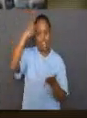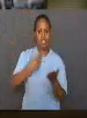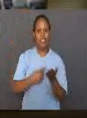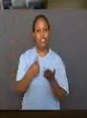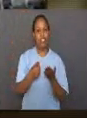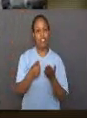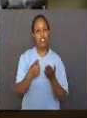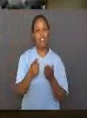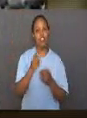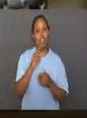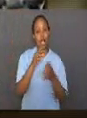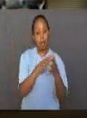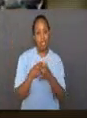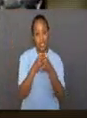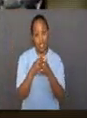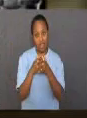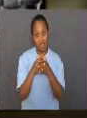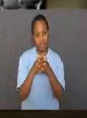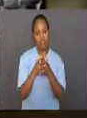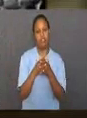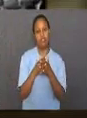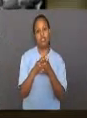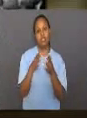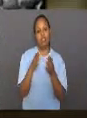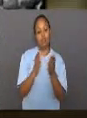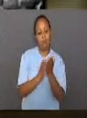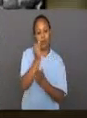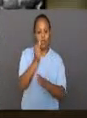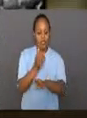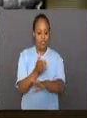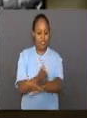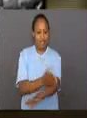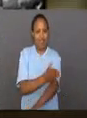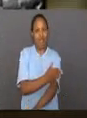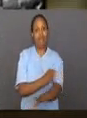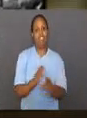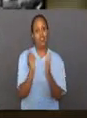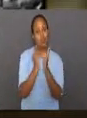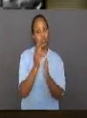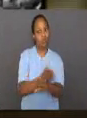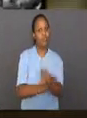the United States Bill of Rights in 1964.